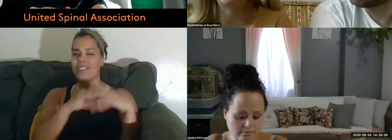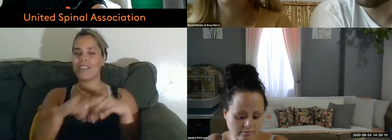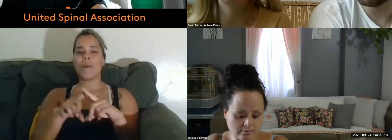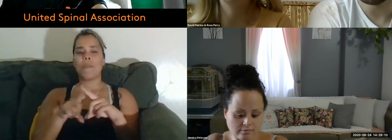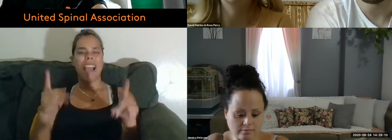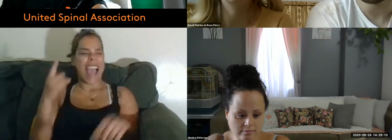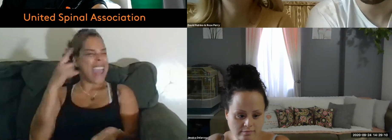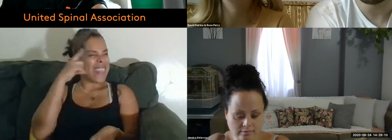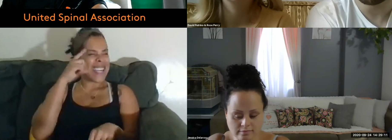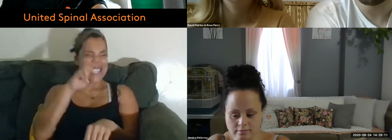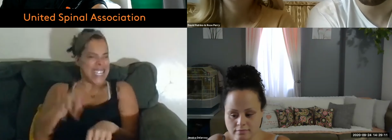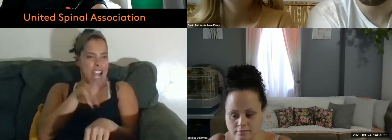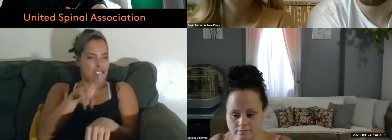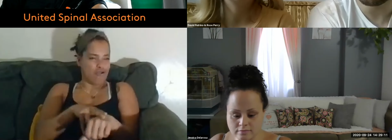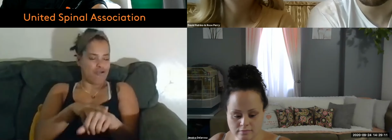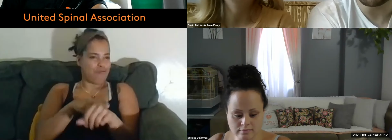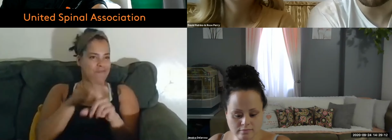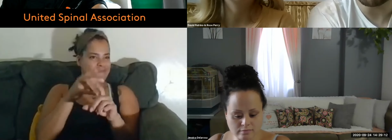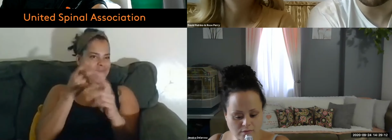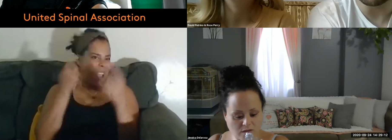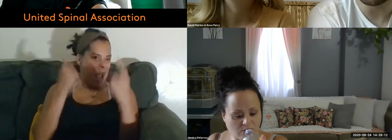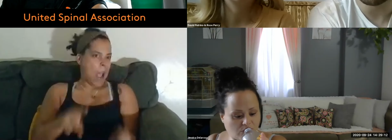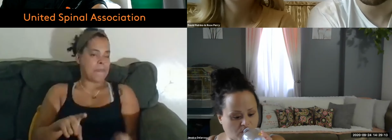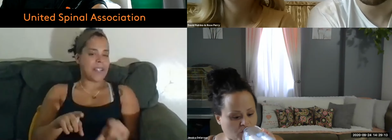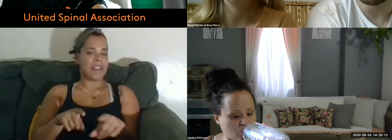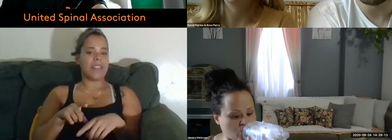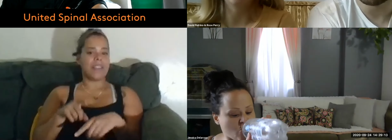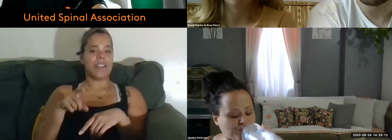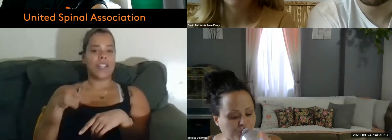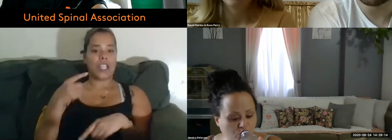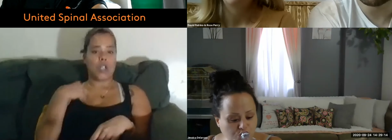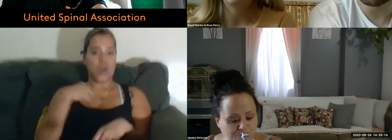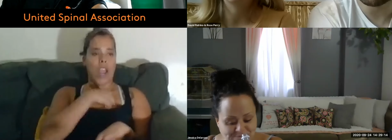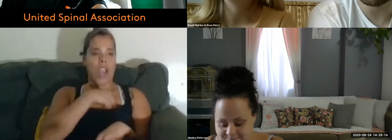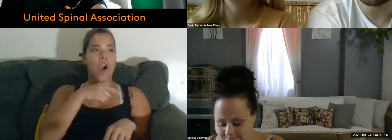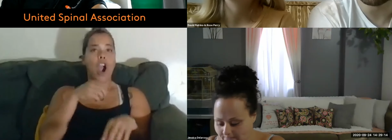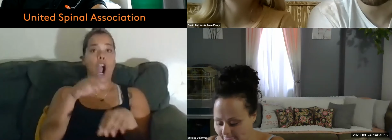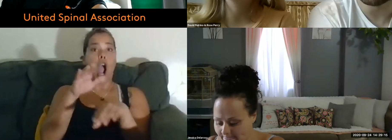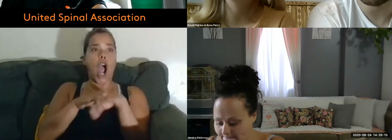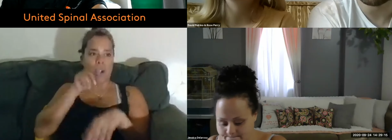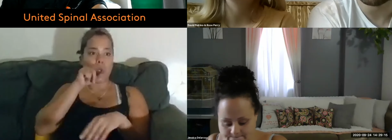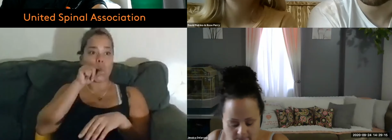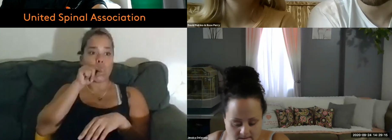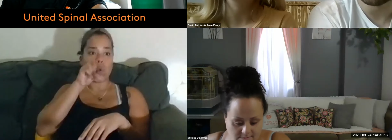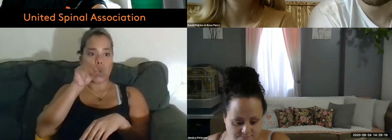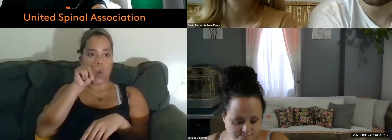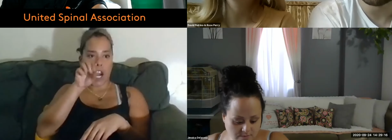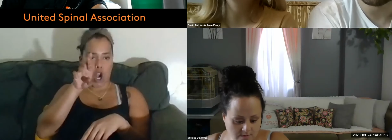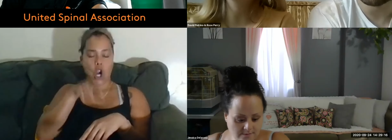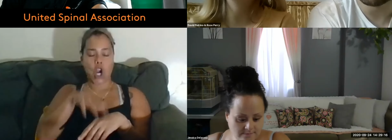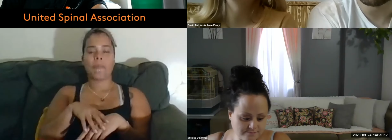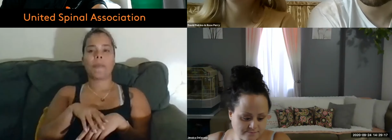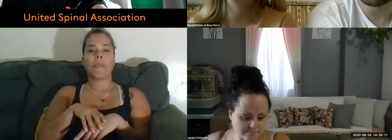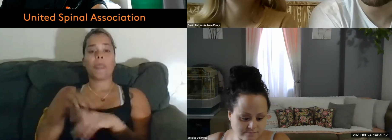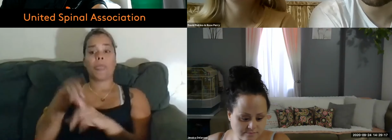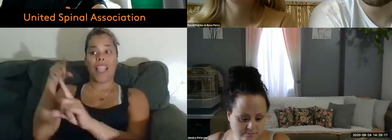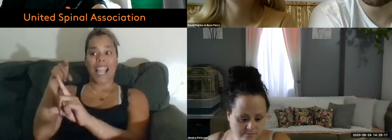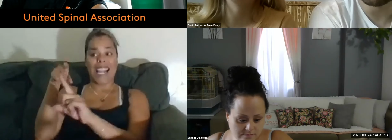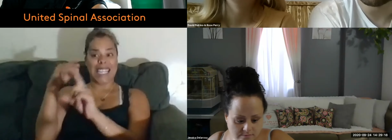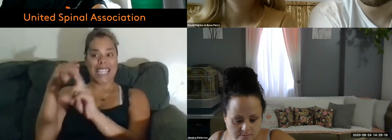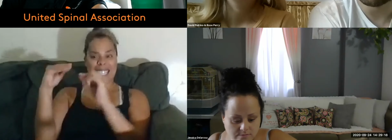thing that happened was we were on our Twitter and a teacher, I think he was a